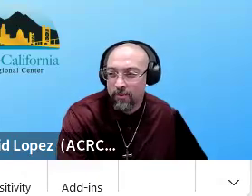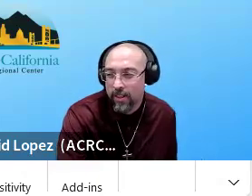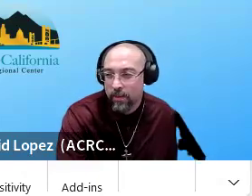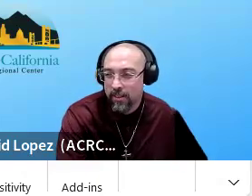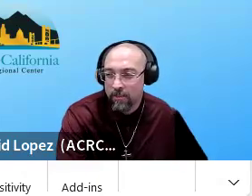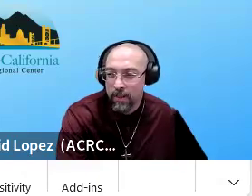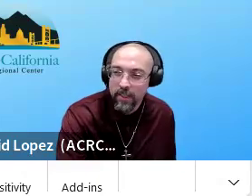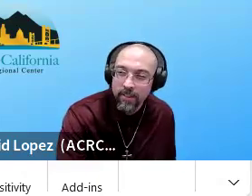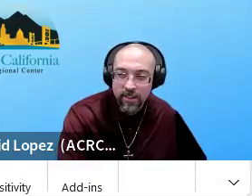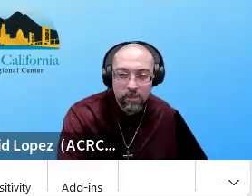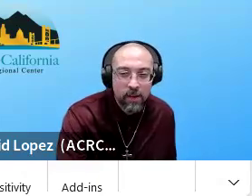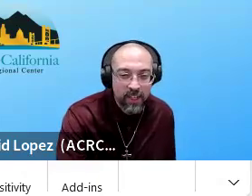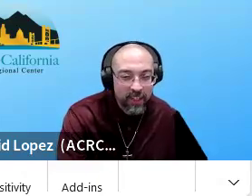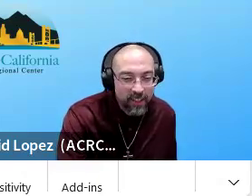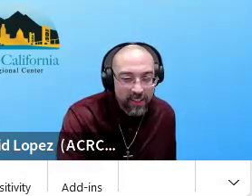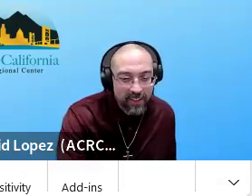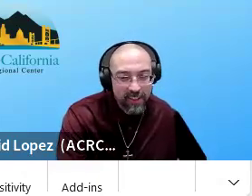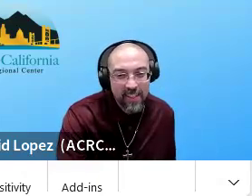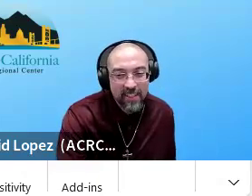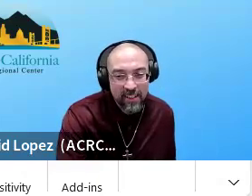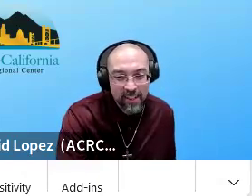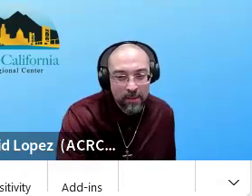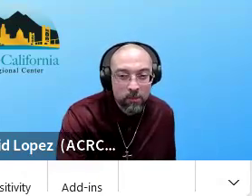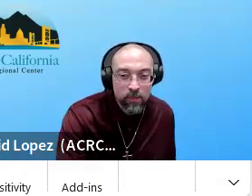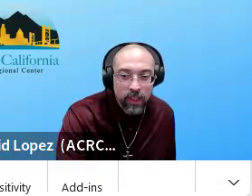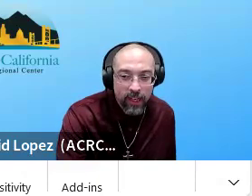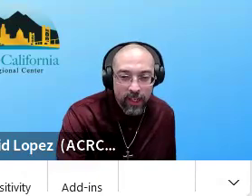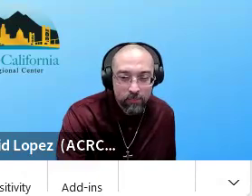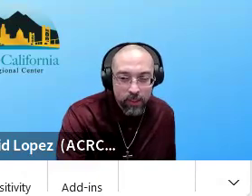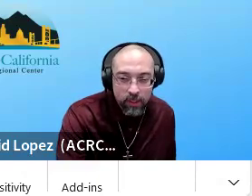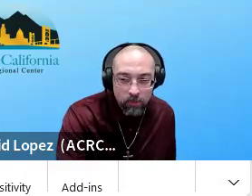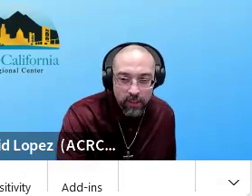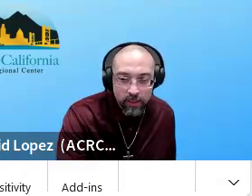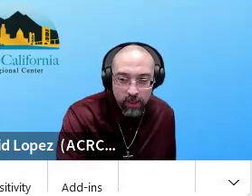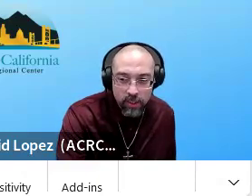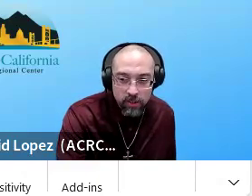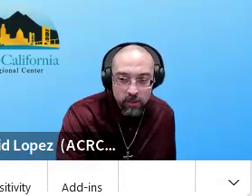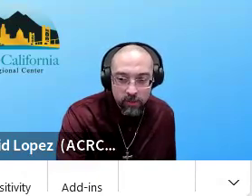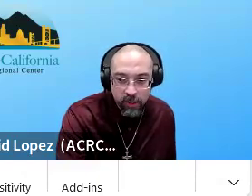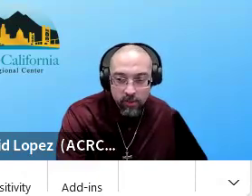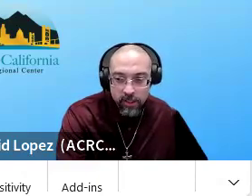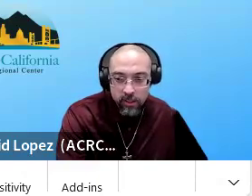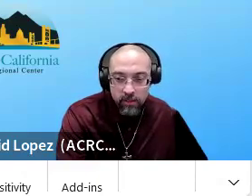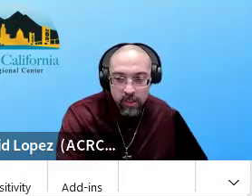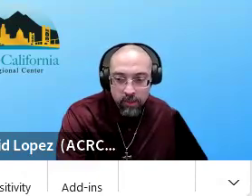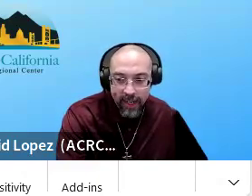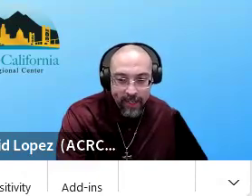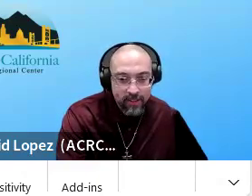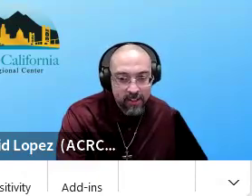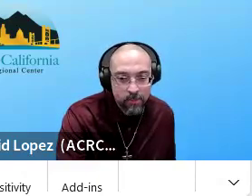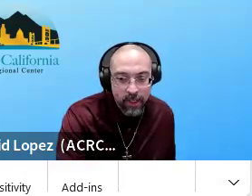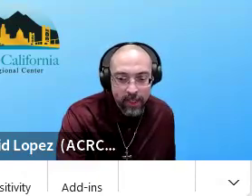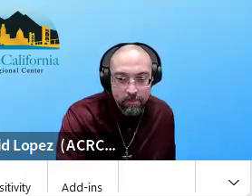stuff, but he doesn't want to spend his own money. He wants to use my money. So just as an example, what do I do if